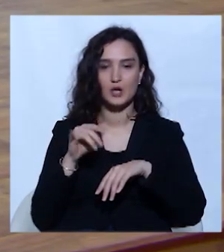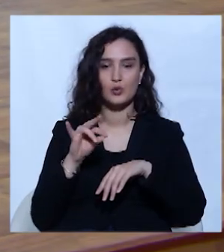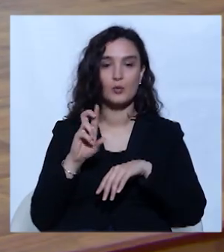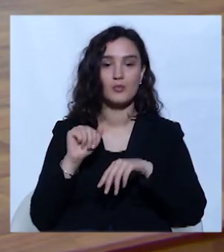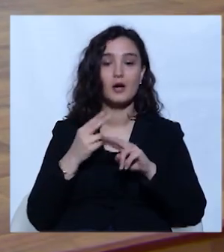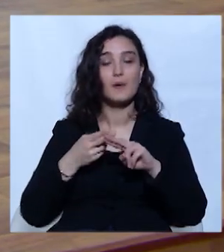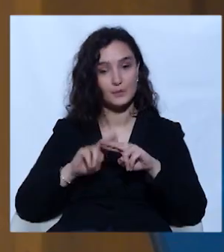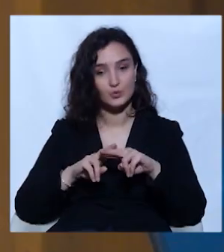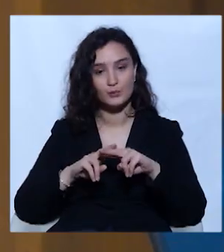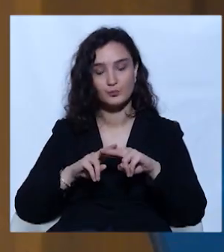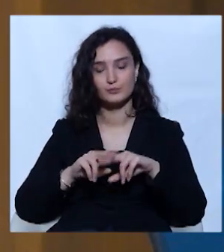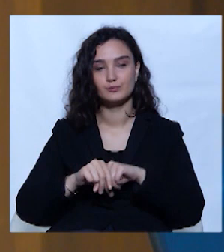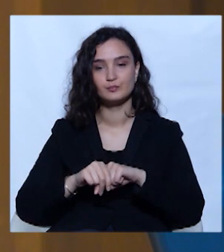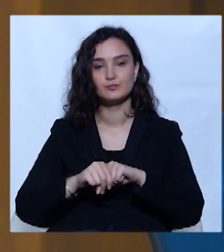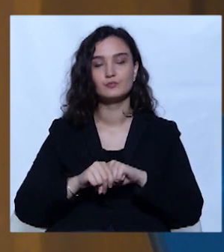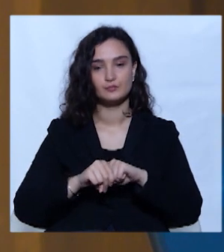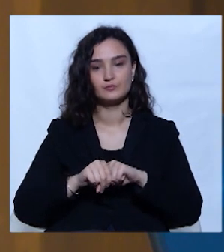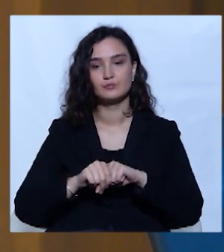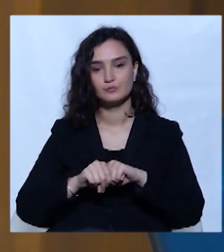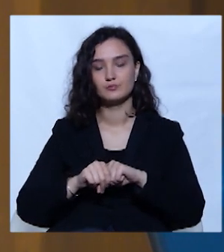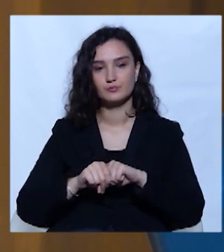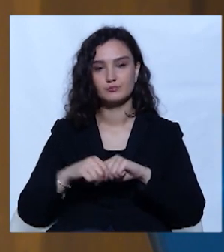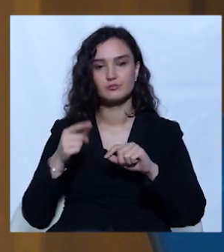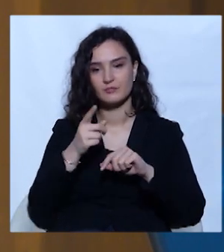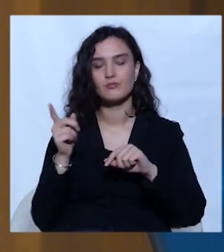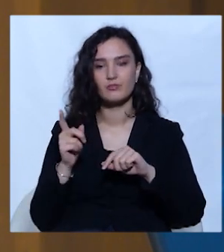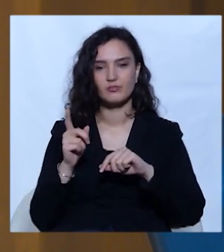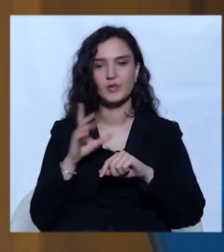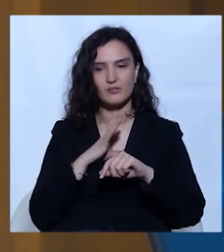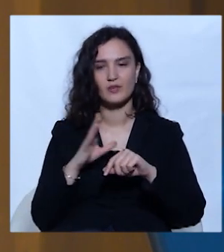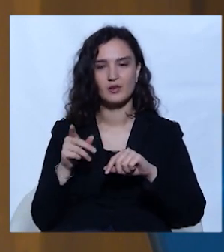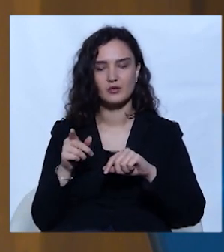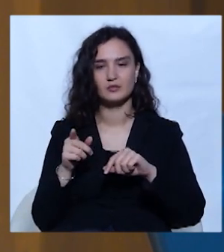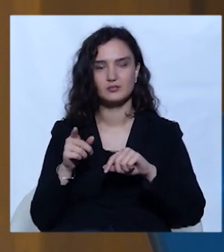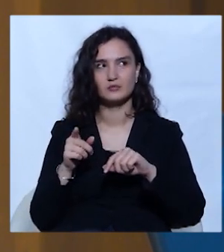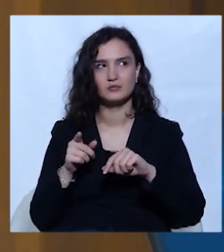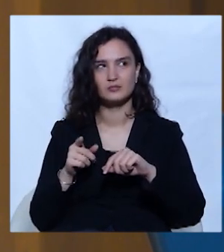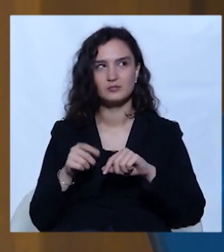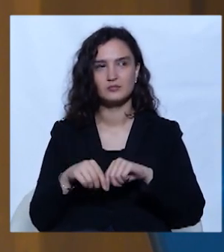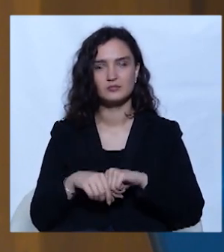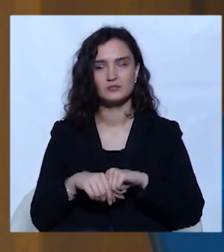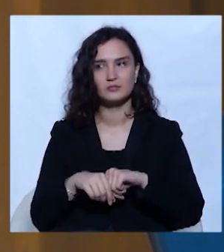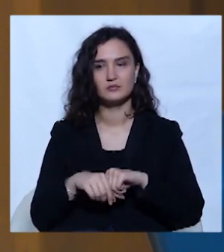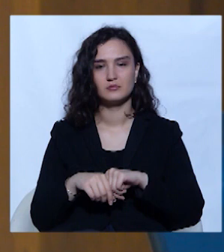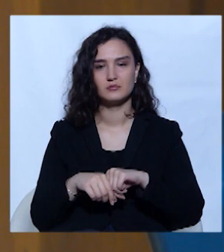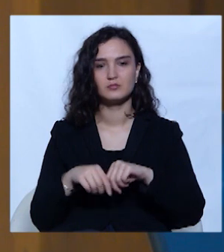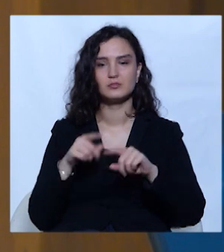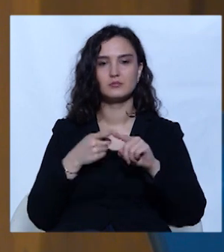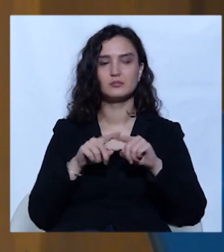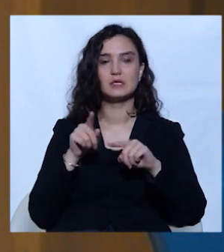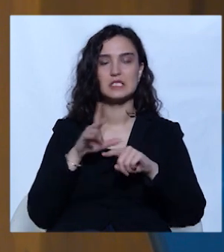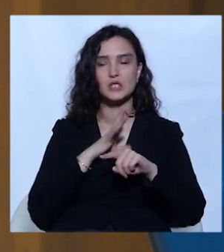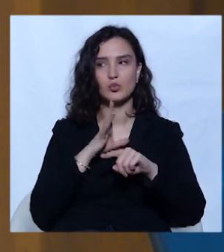Though the choose kind meetings were great, they were enacting their favorite moves from the book, and I think